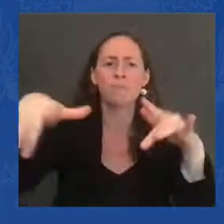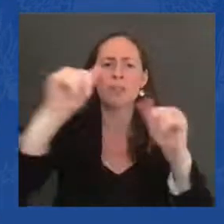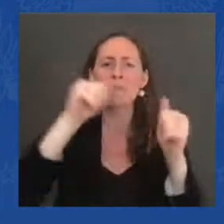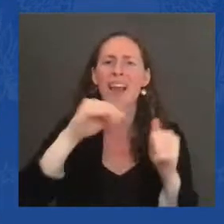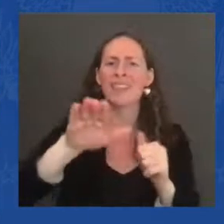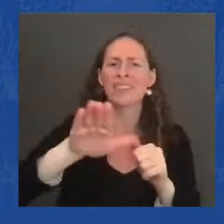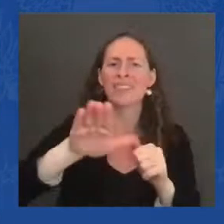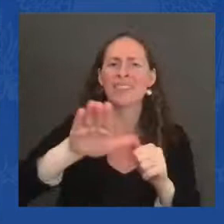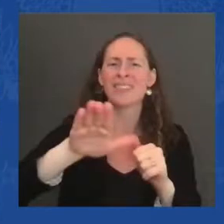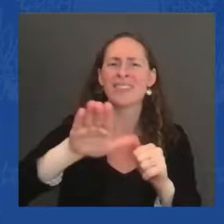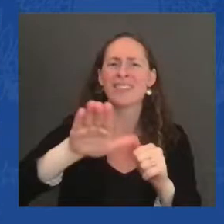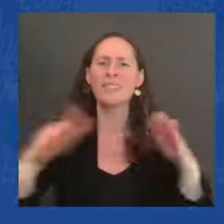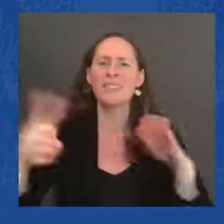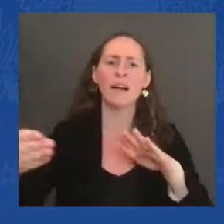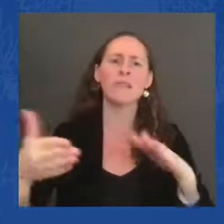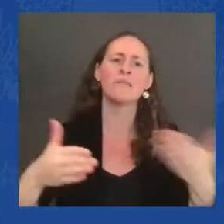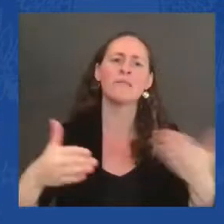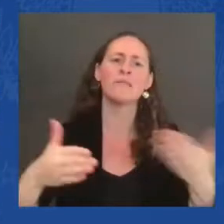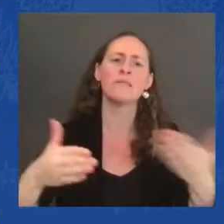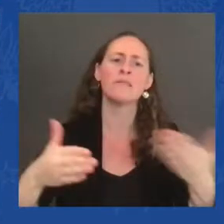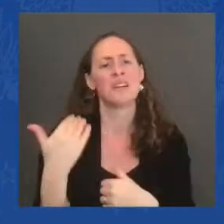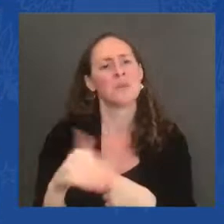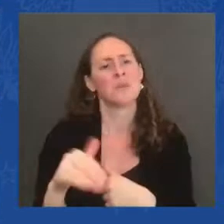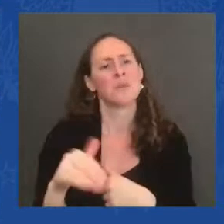you saved South Lake Tahoe.